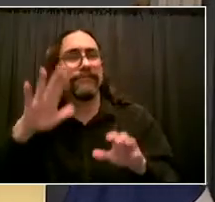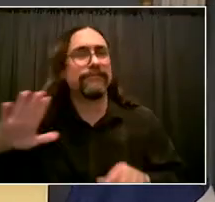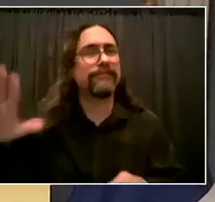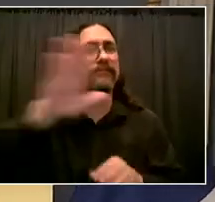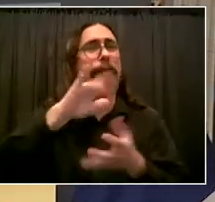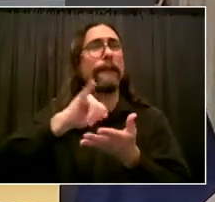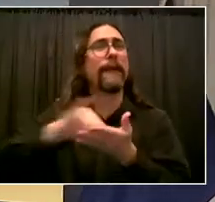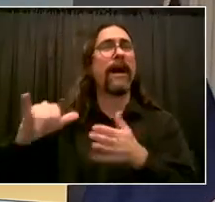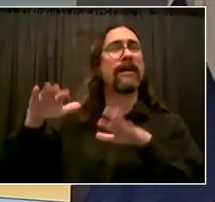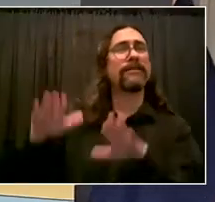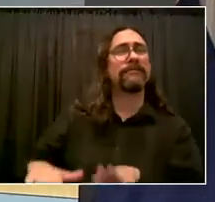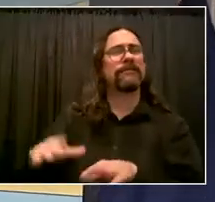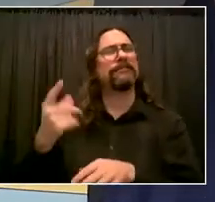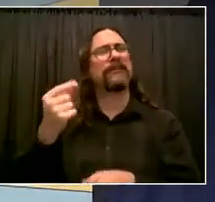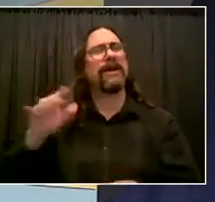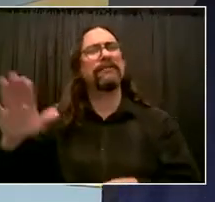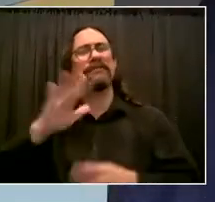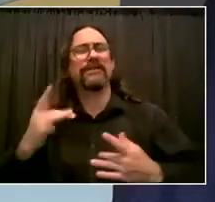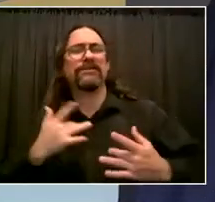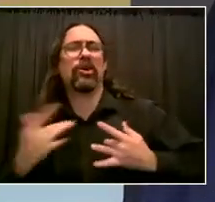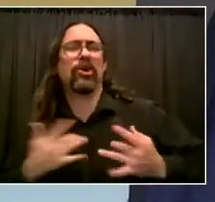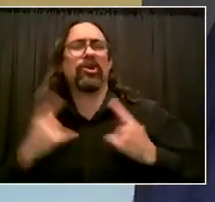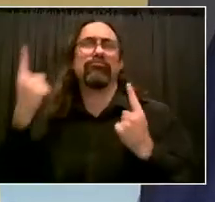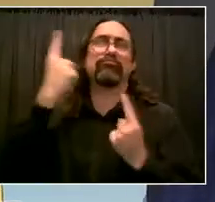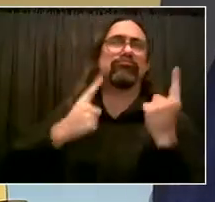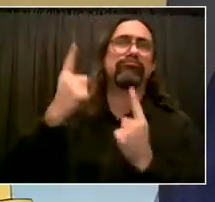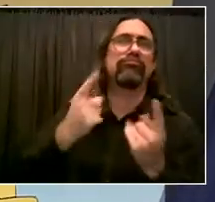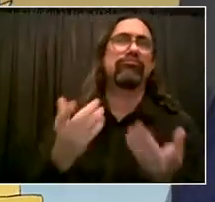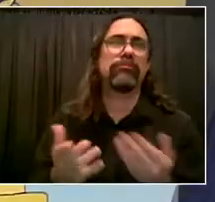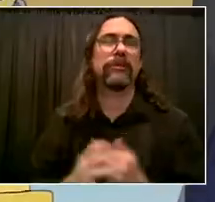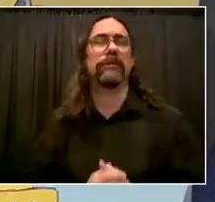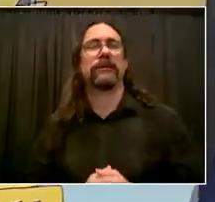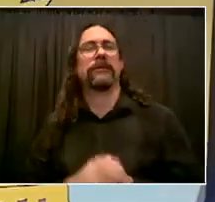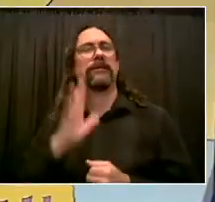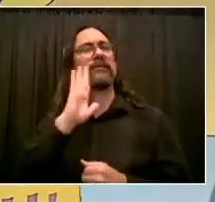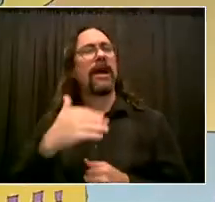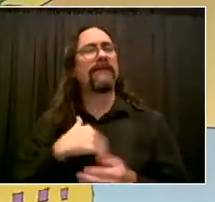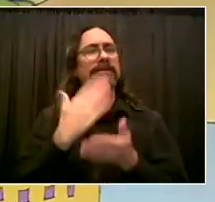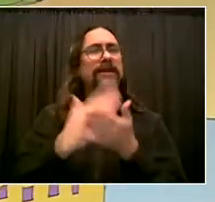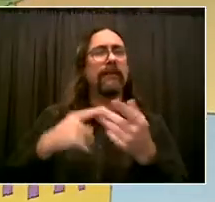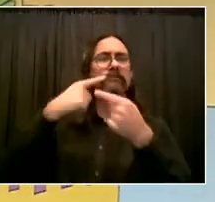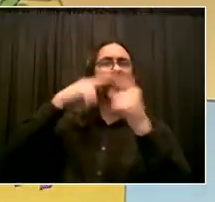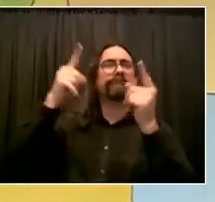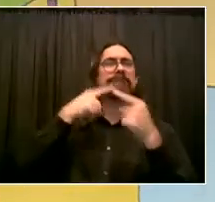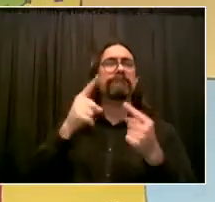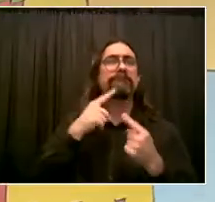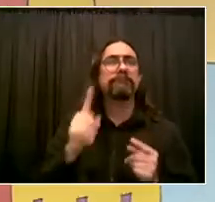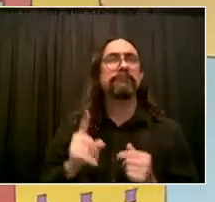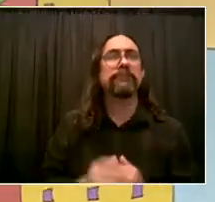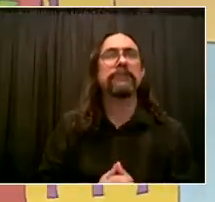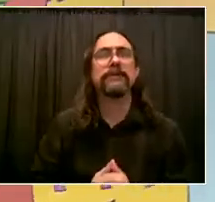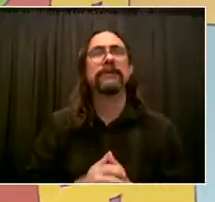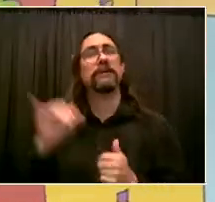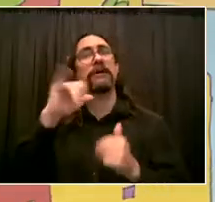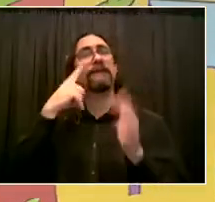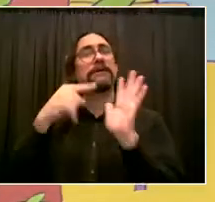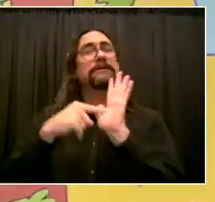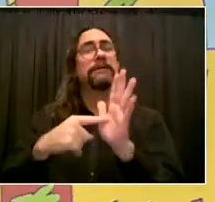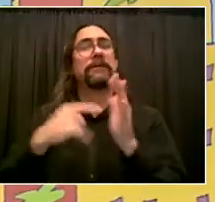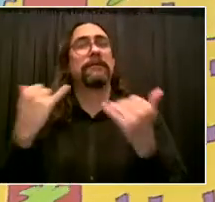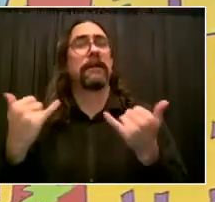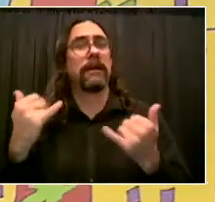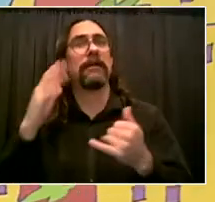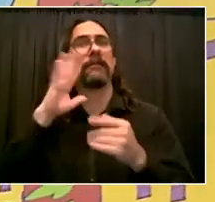street space. This is part of what we're doing, open streets and other open spaces to make this city more livable. This one's going to